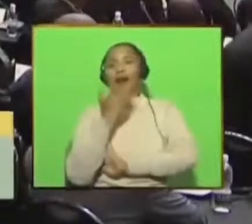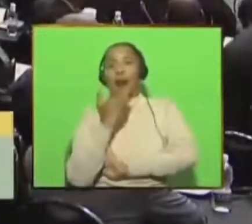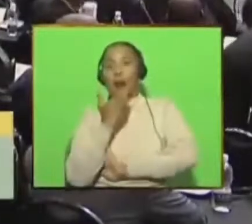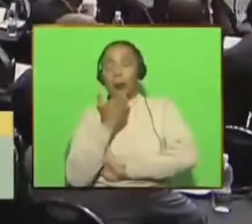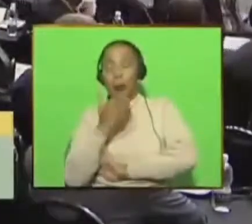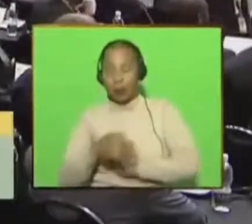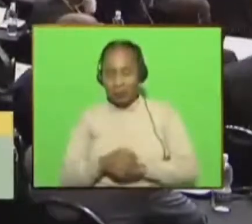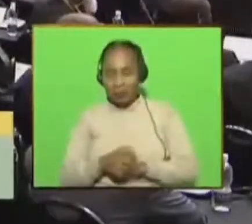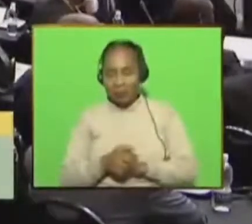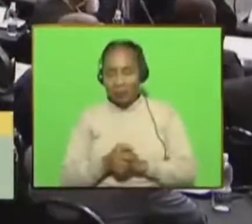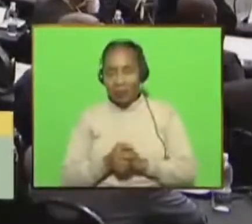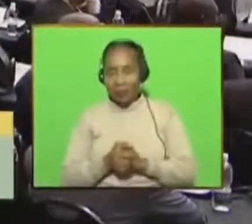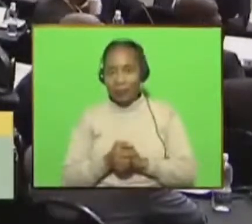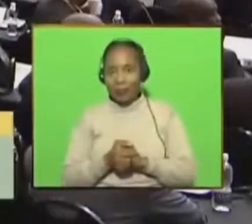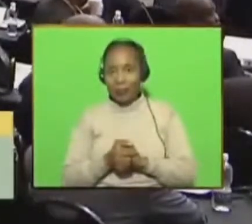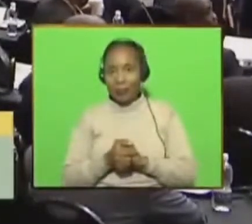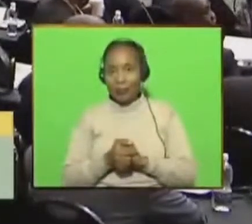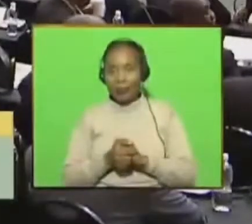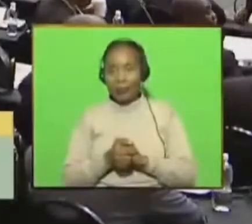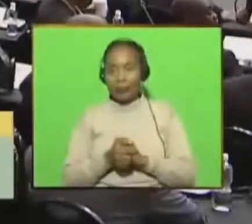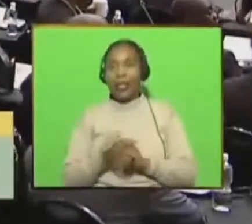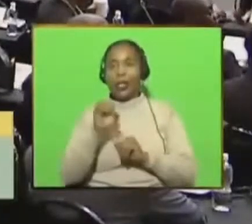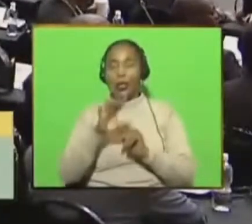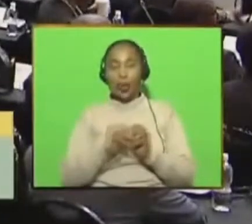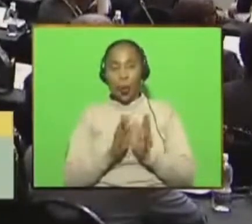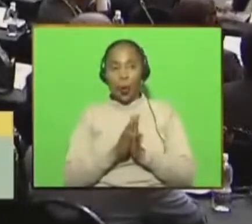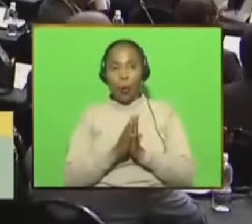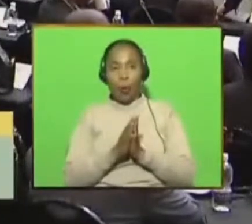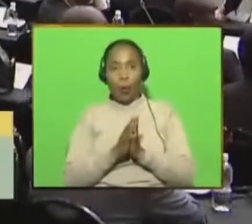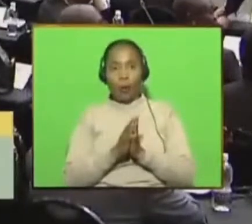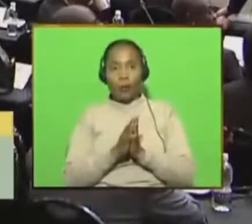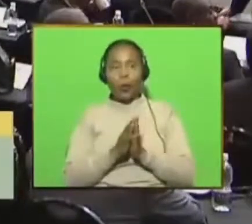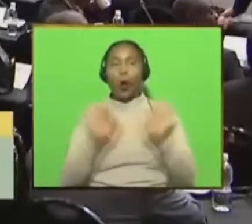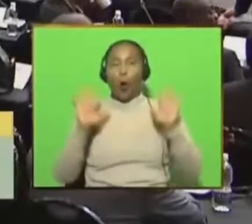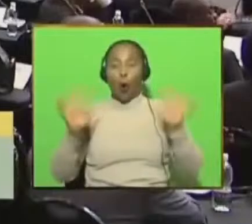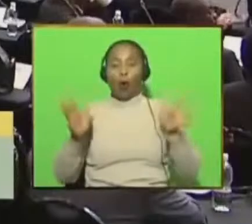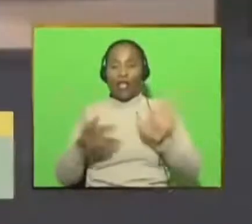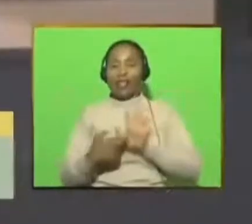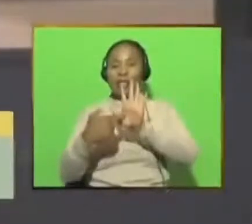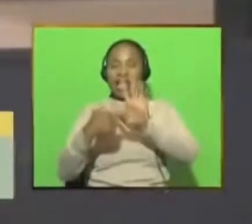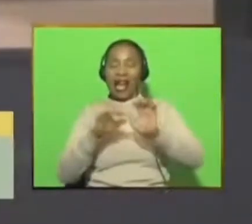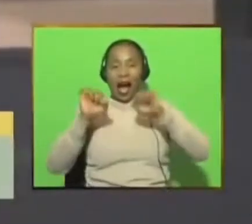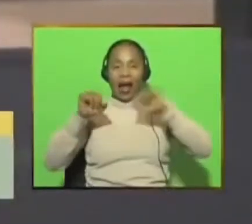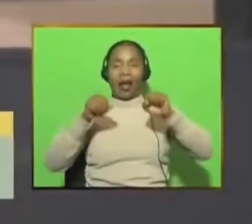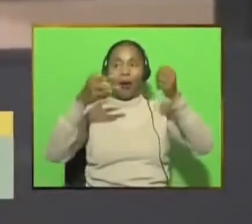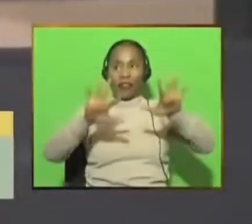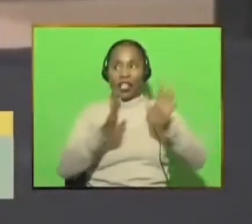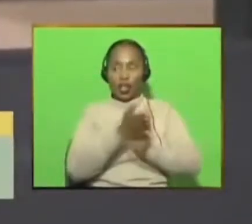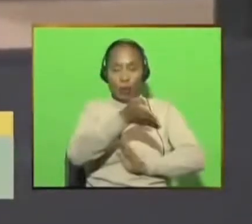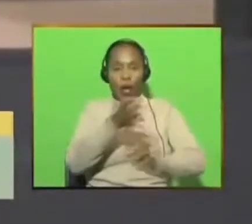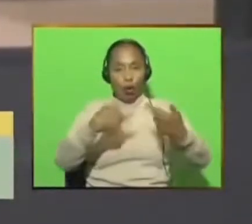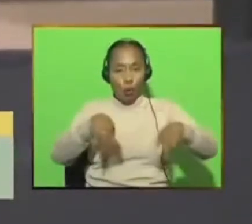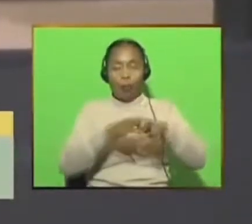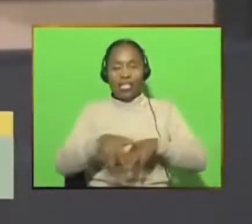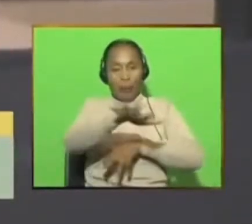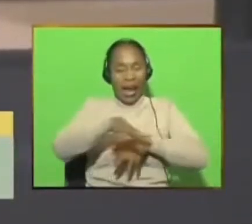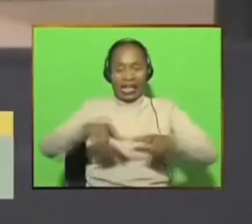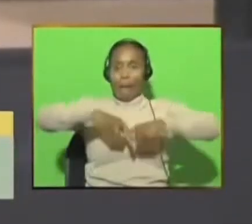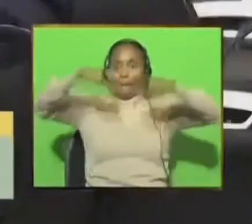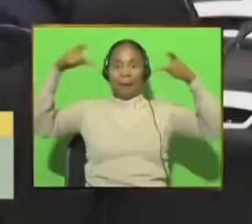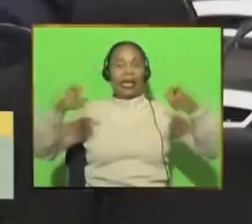be? Is that what you mean? Mr. Singh?